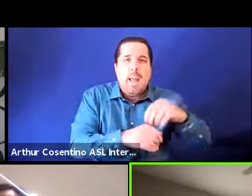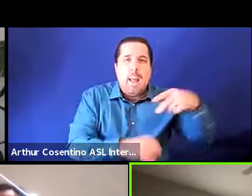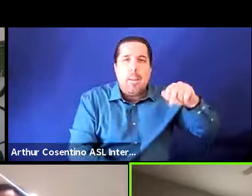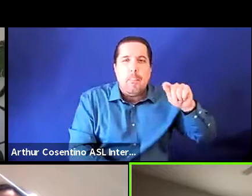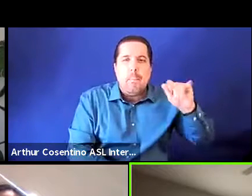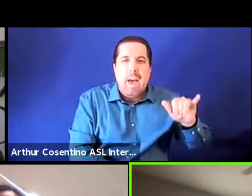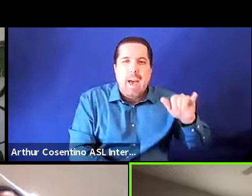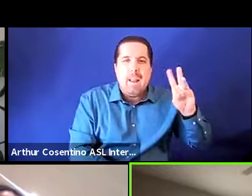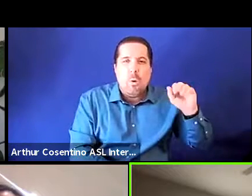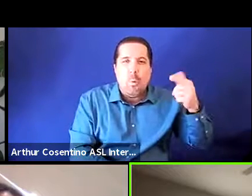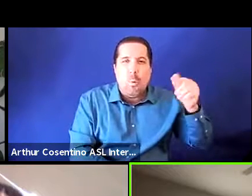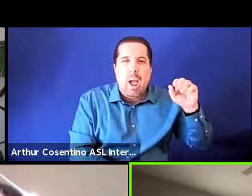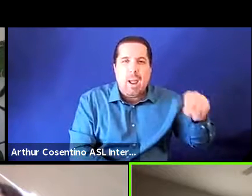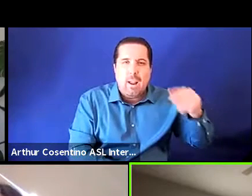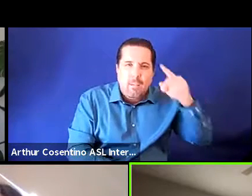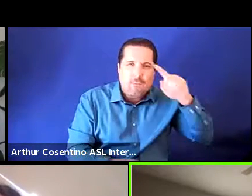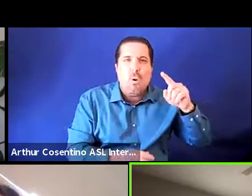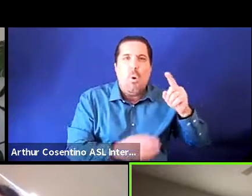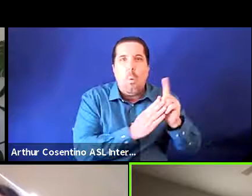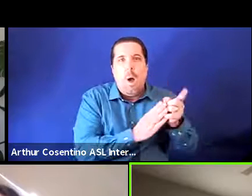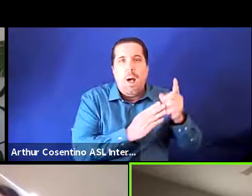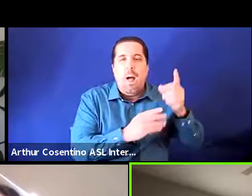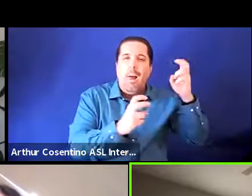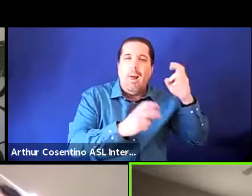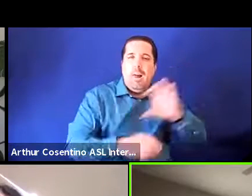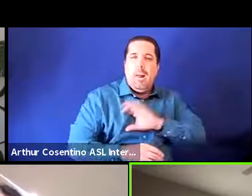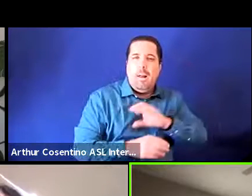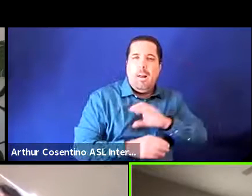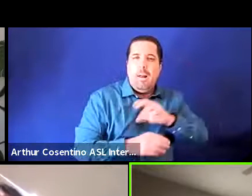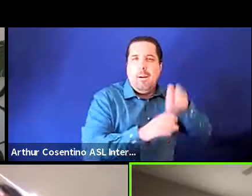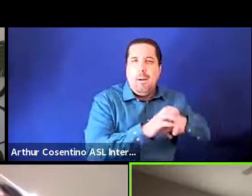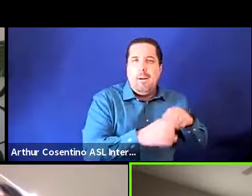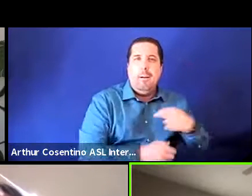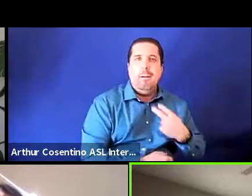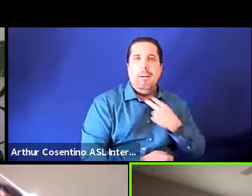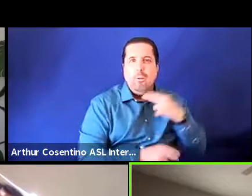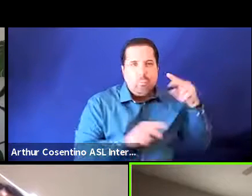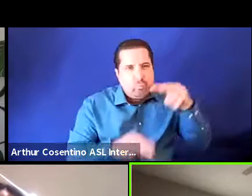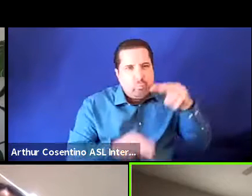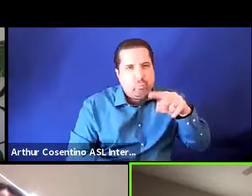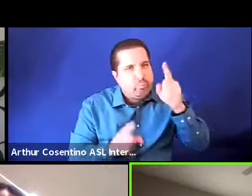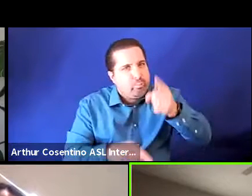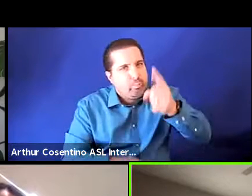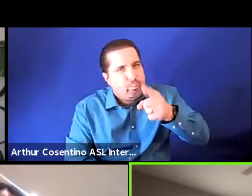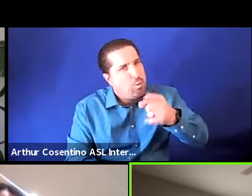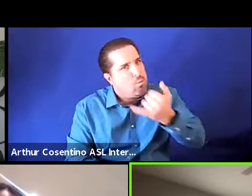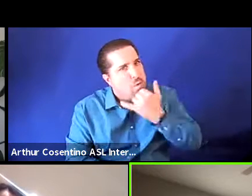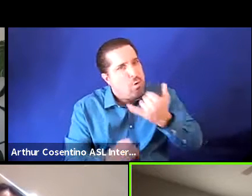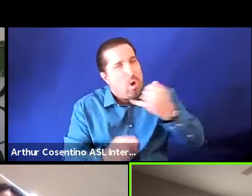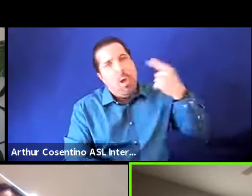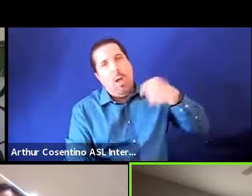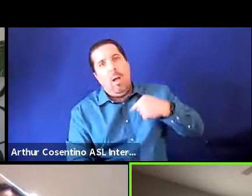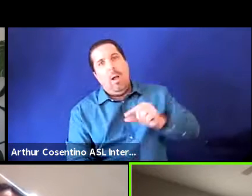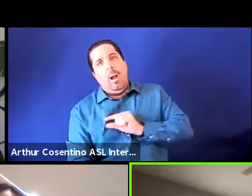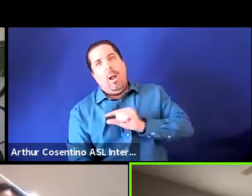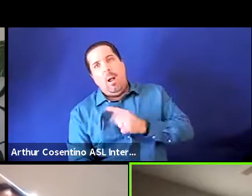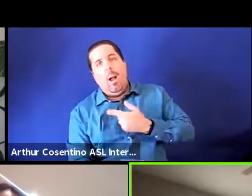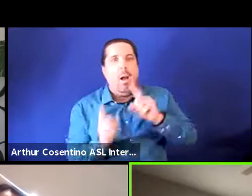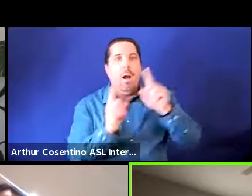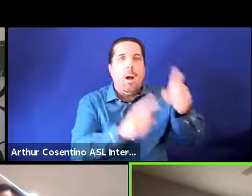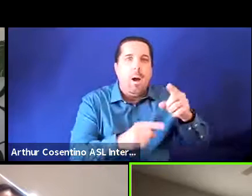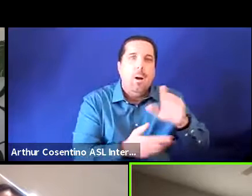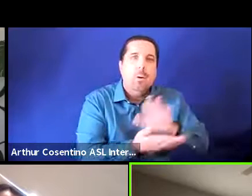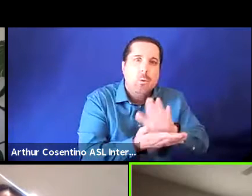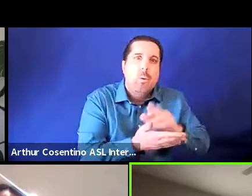the truancy, berated you, set fear in you, and guilt you, to then bring you inside with the school principal who would lecture you